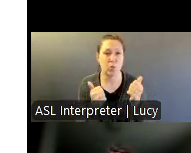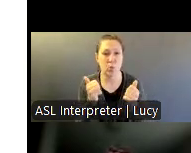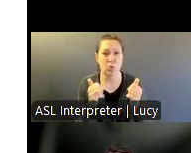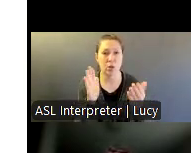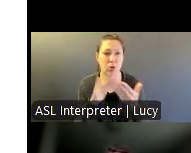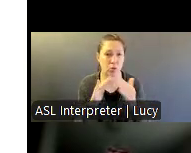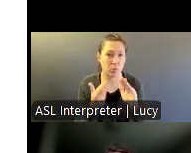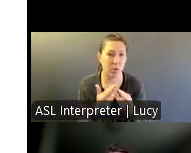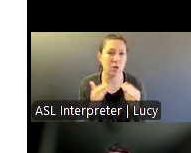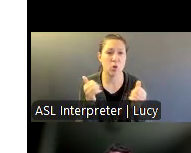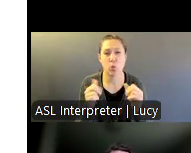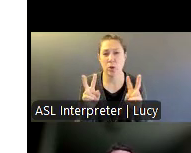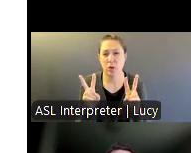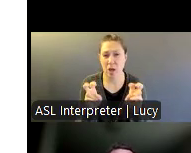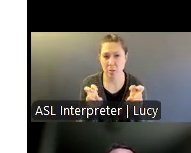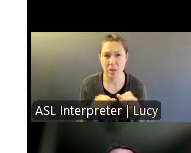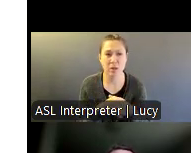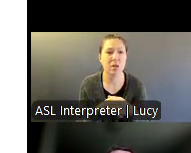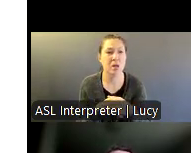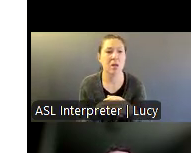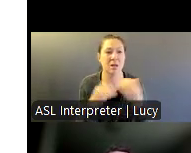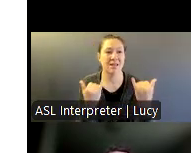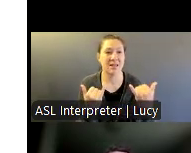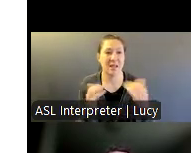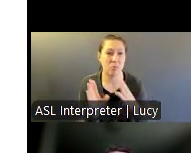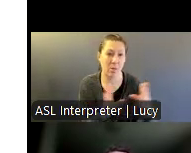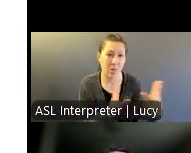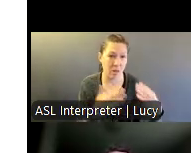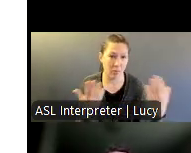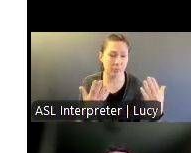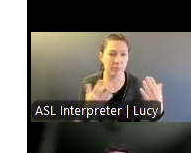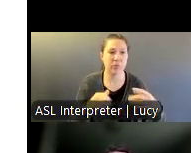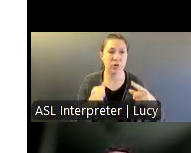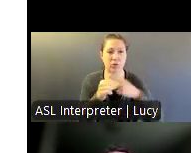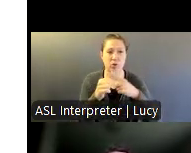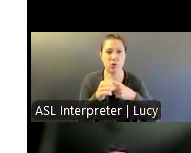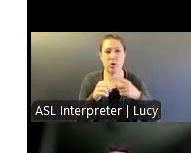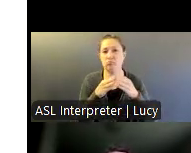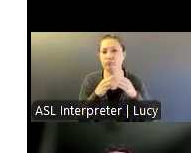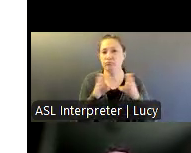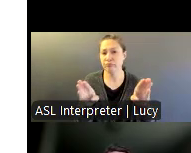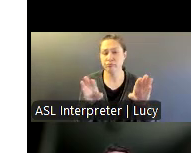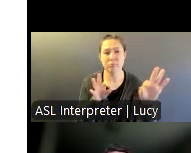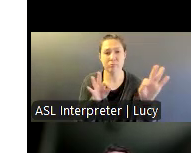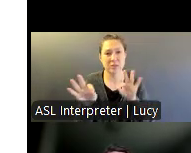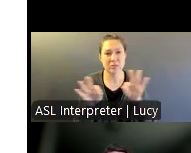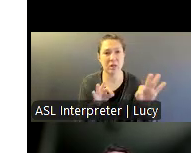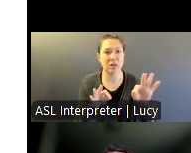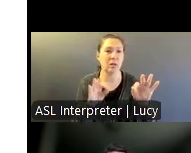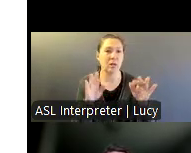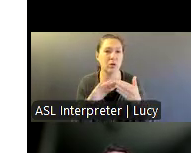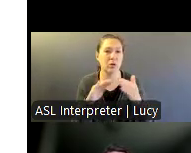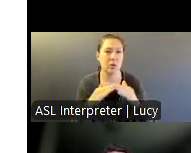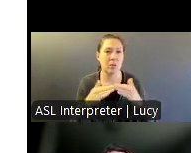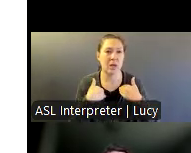we'll move on to our agenda for today. So we will start with an overview of the Community Health Equity Survey and Data to